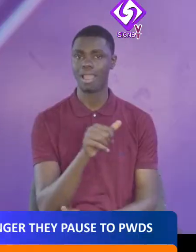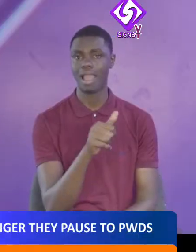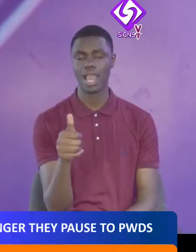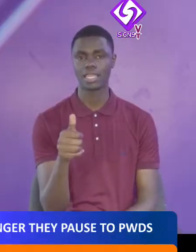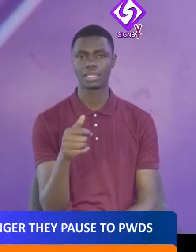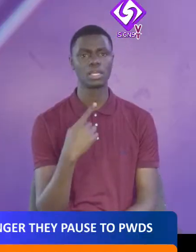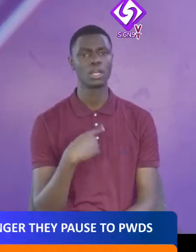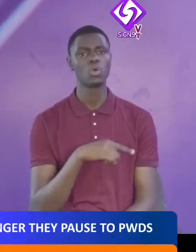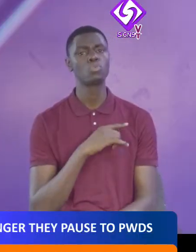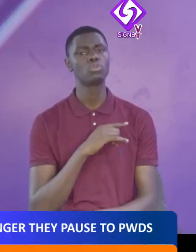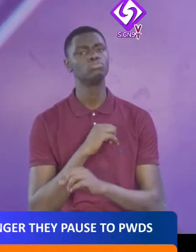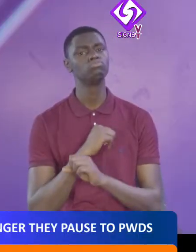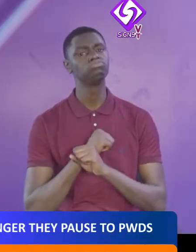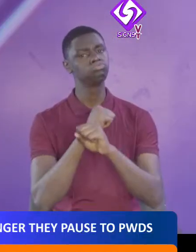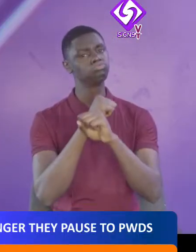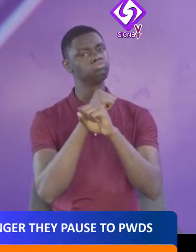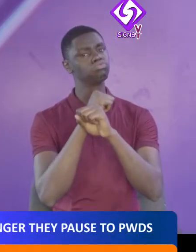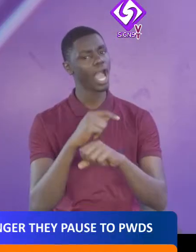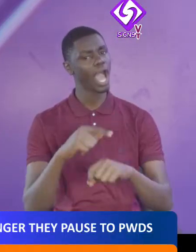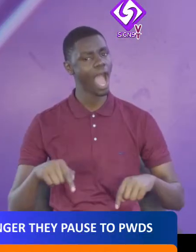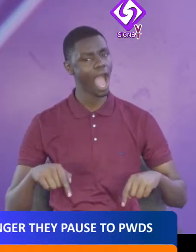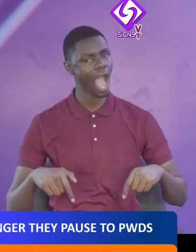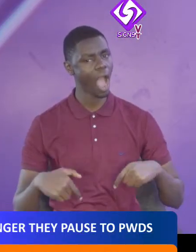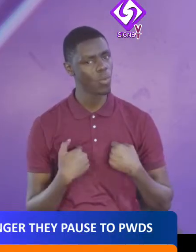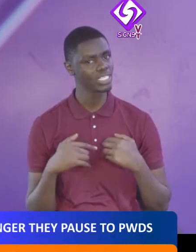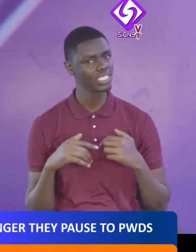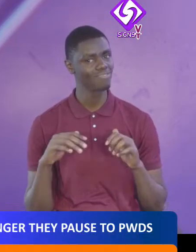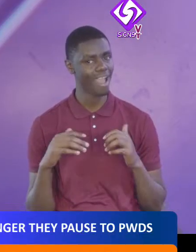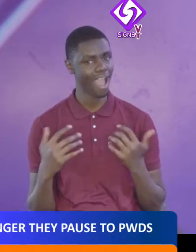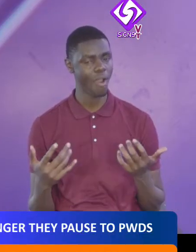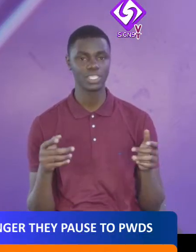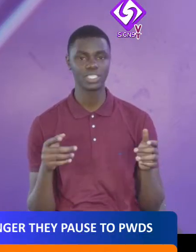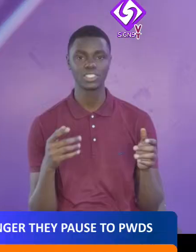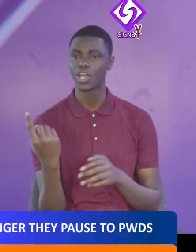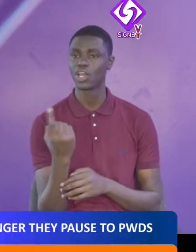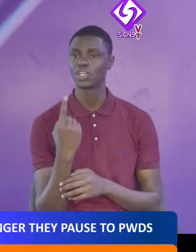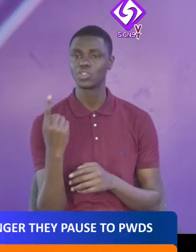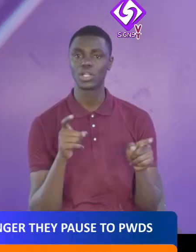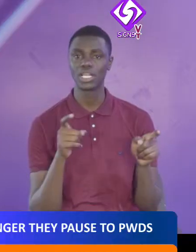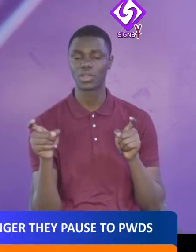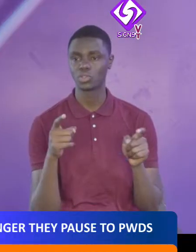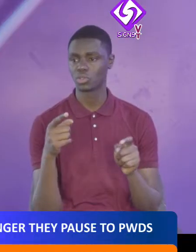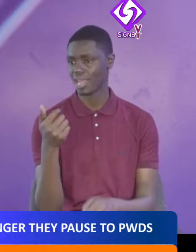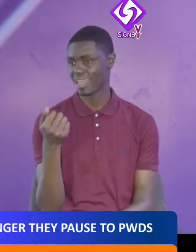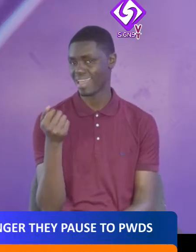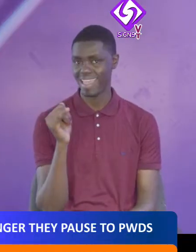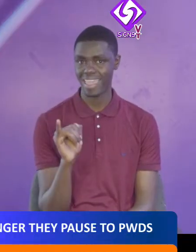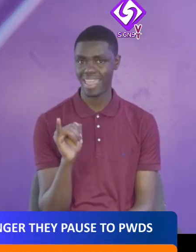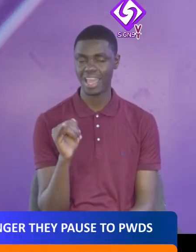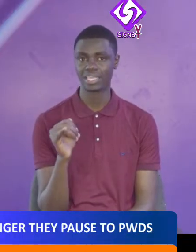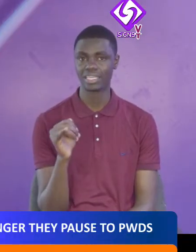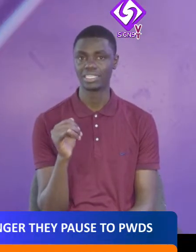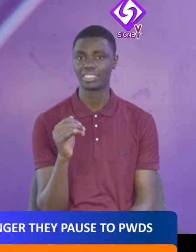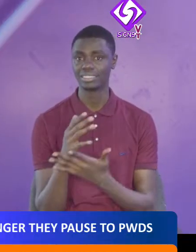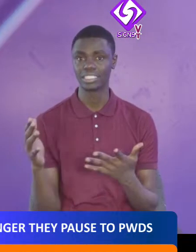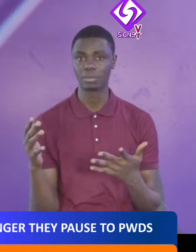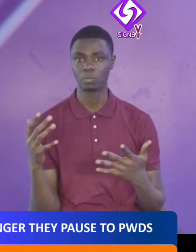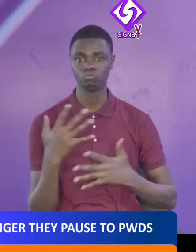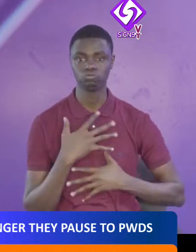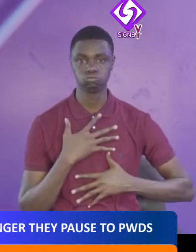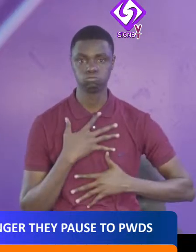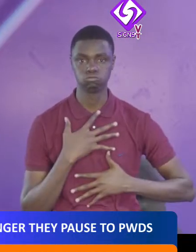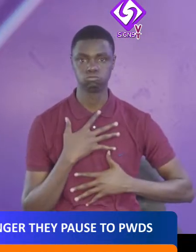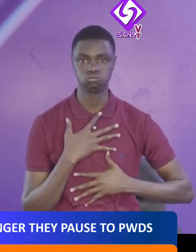safeguard ourselves then? It's only regulation. AI is actually something scary. It's a scary